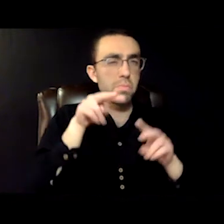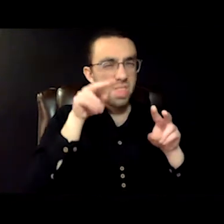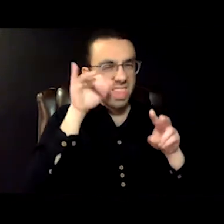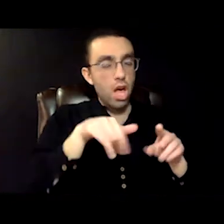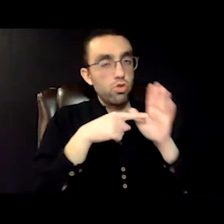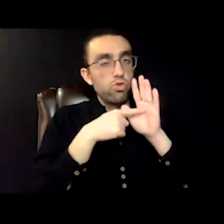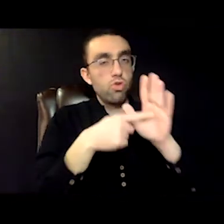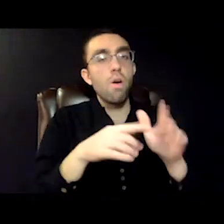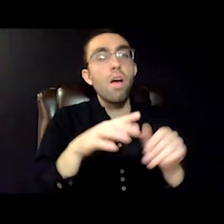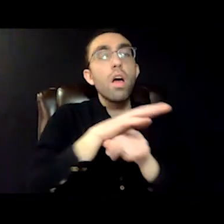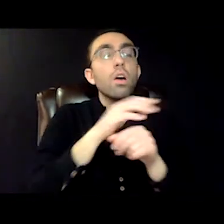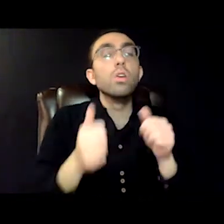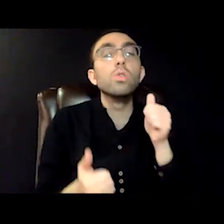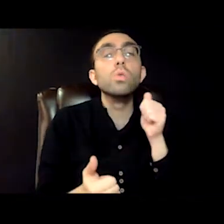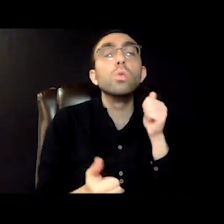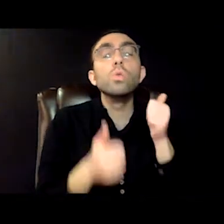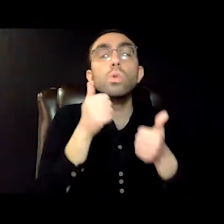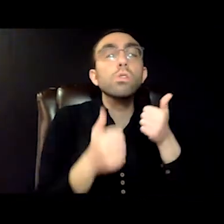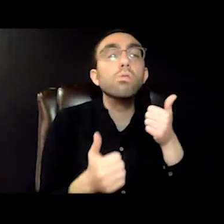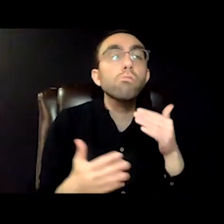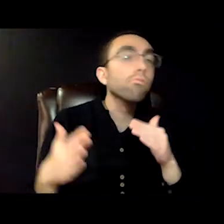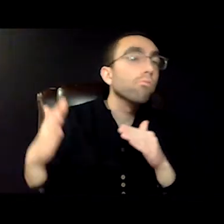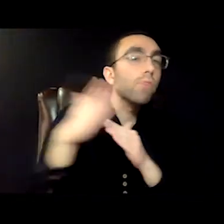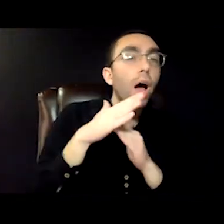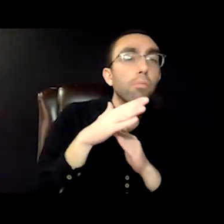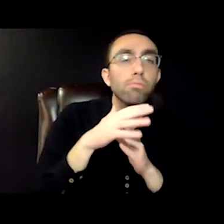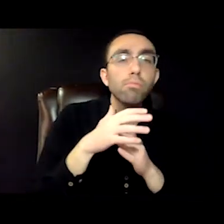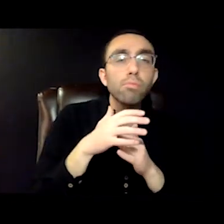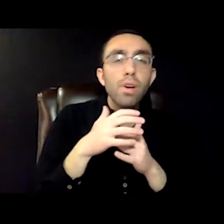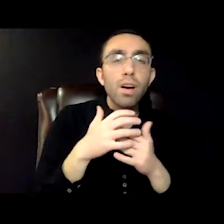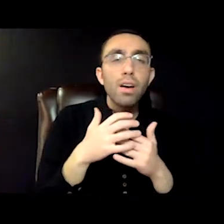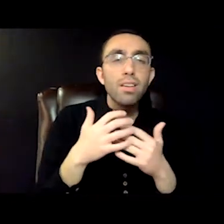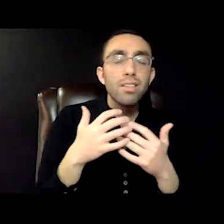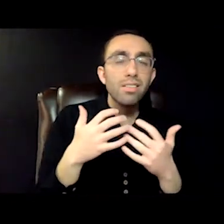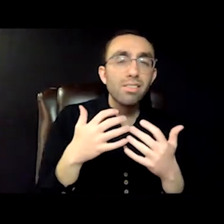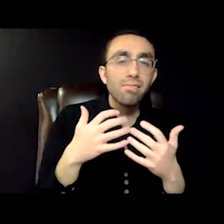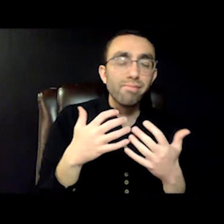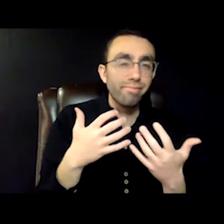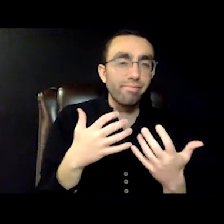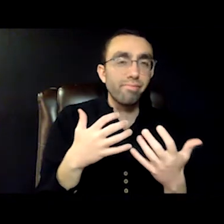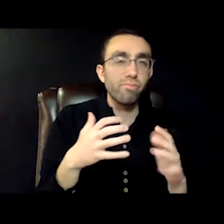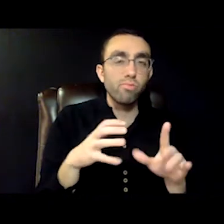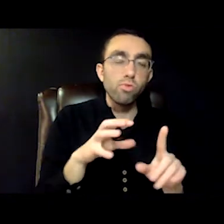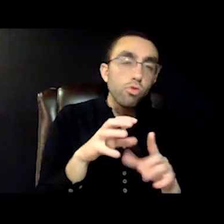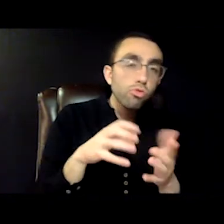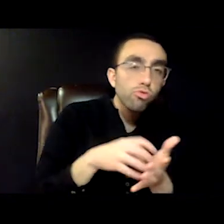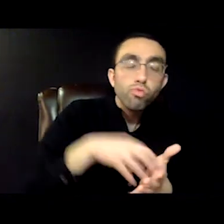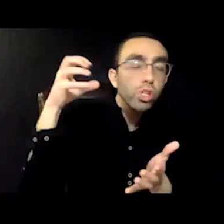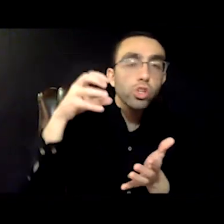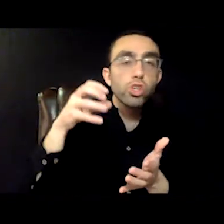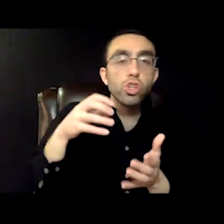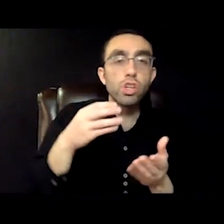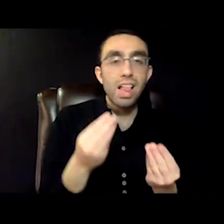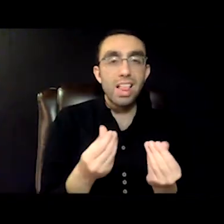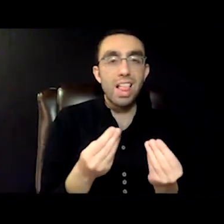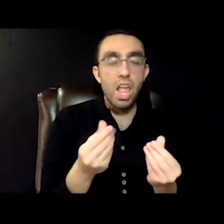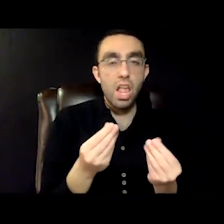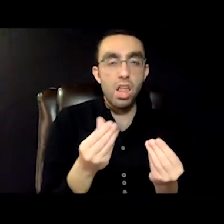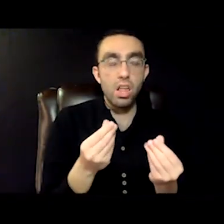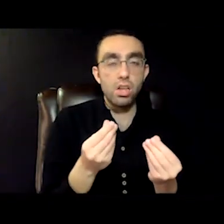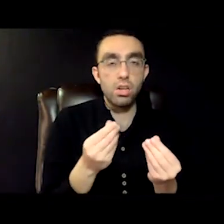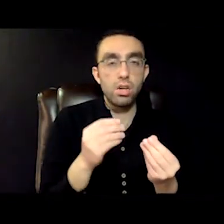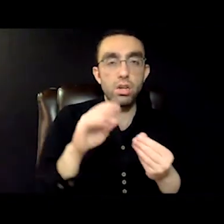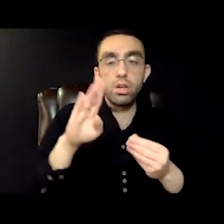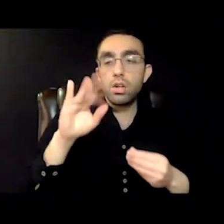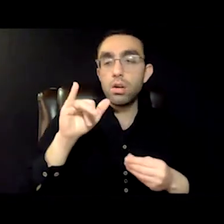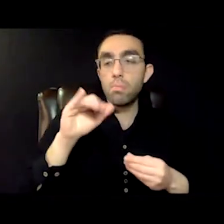right? You'll see those circled, those terrestrial biodiversity hotspots. Now focus on those areas, because then when you